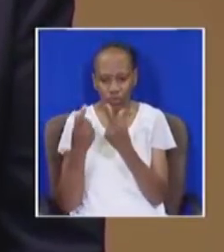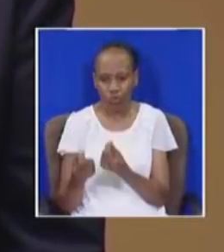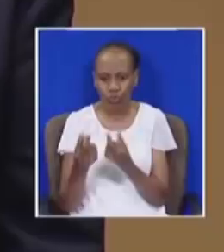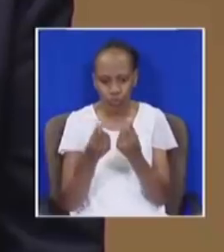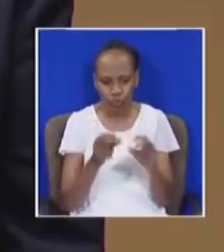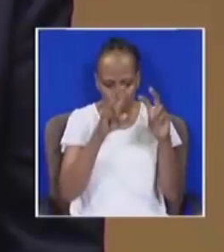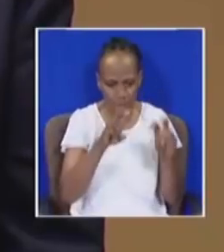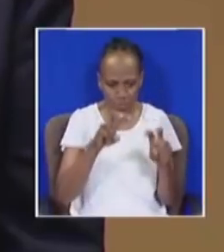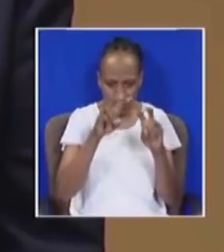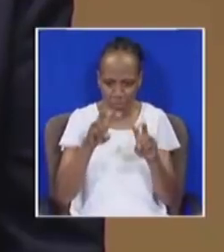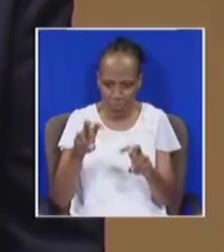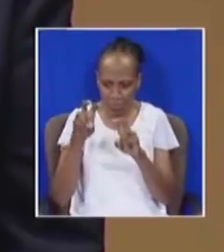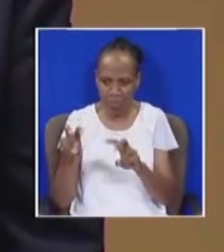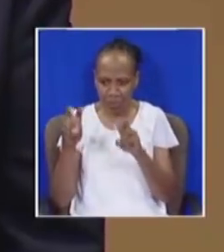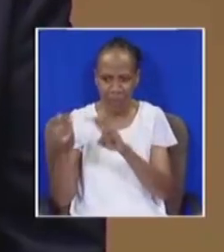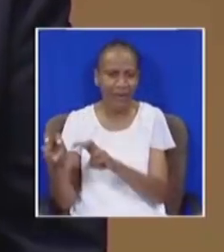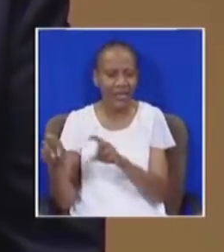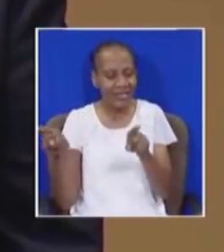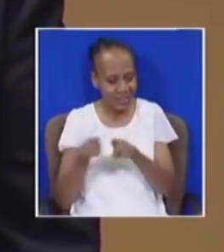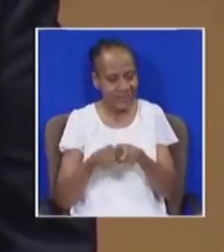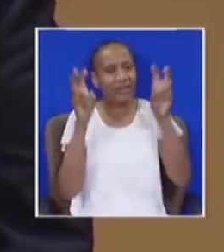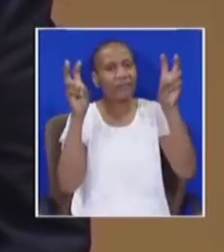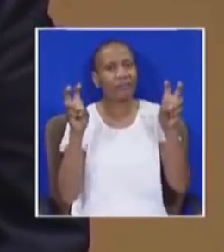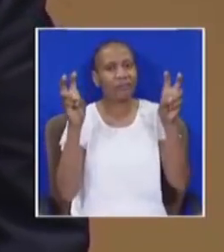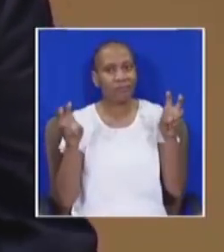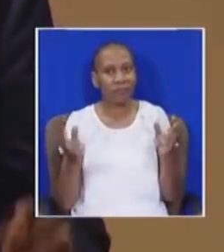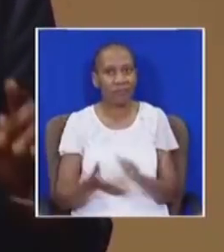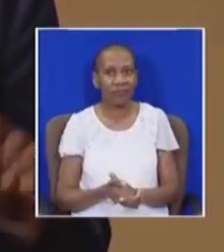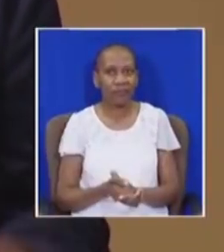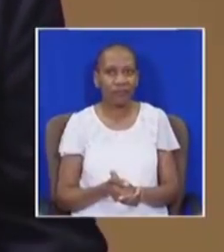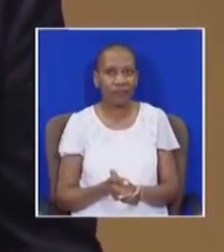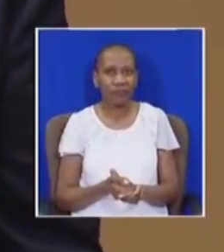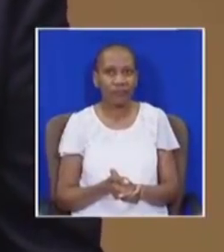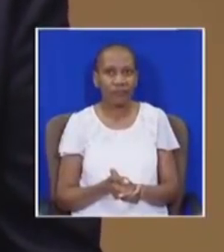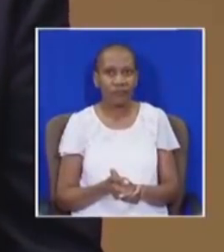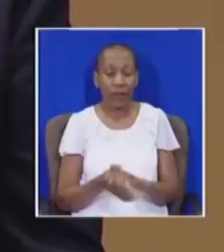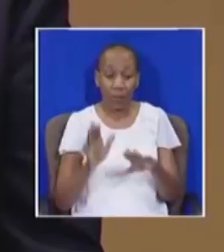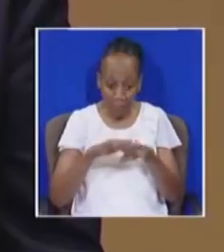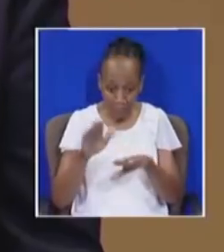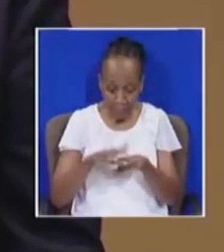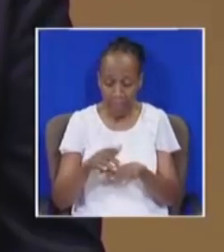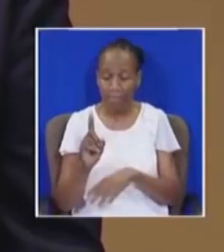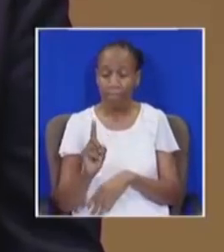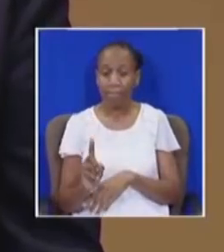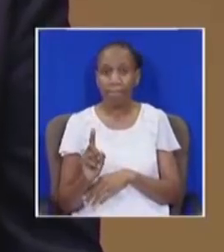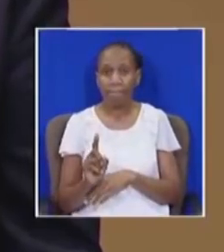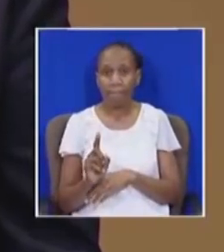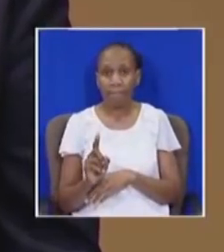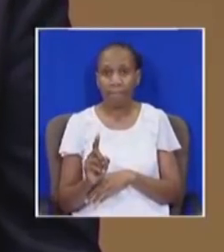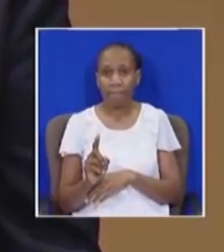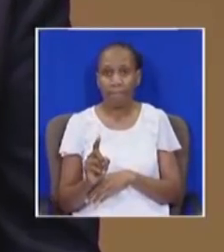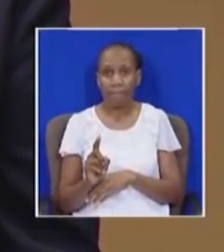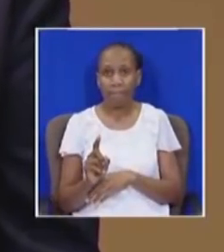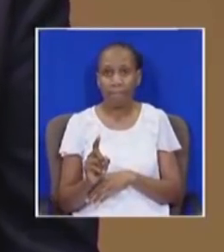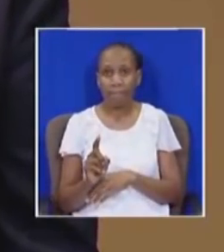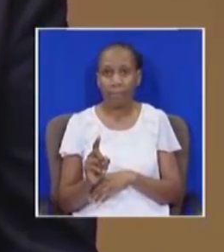investigating matters pertaining to state capture. And what worsens the situation is the fact that